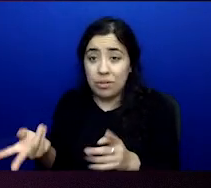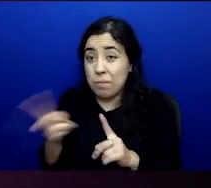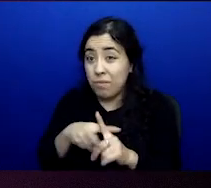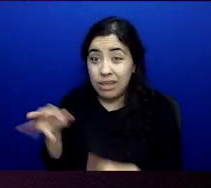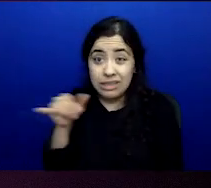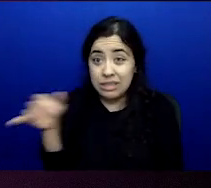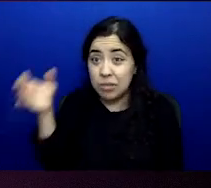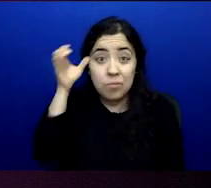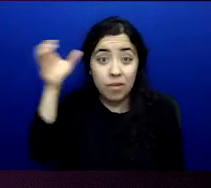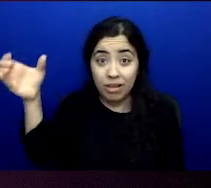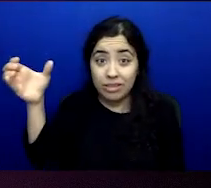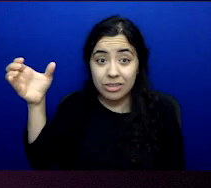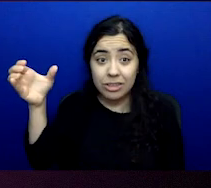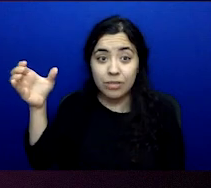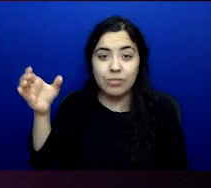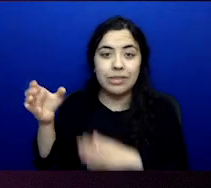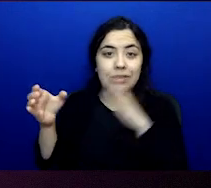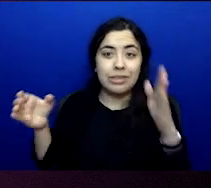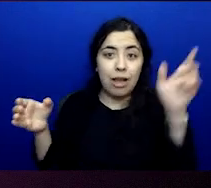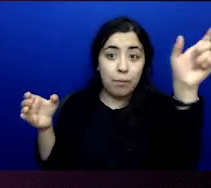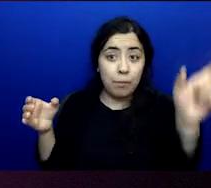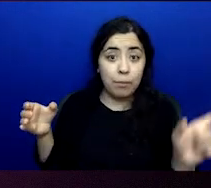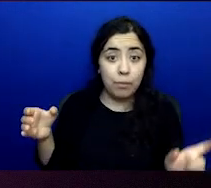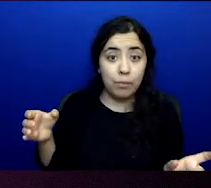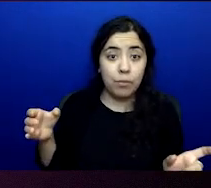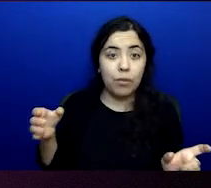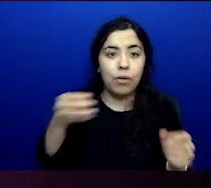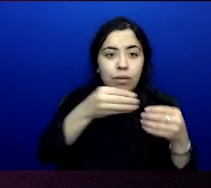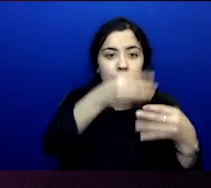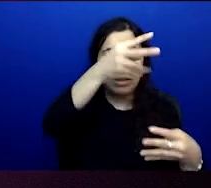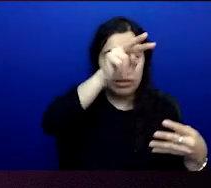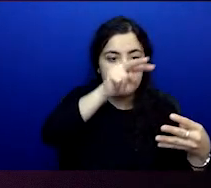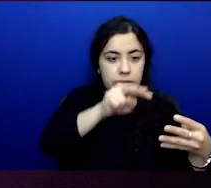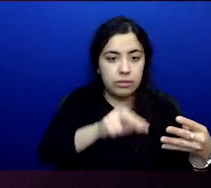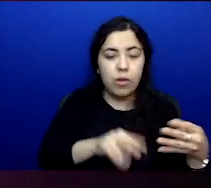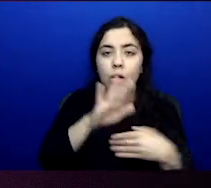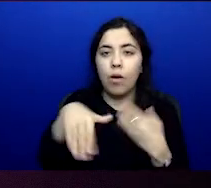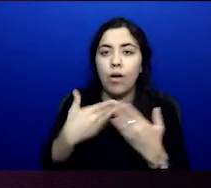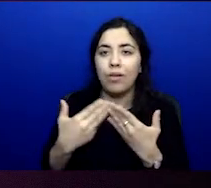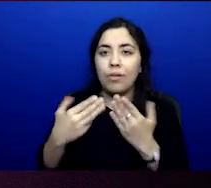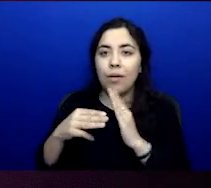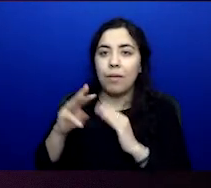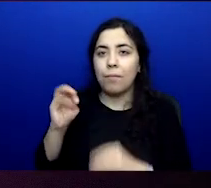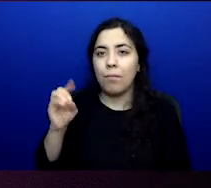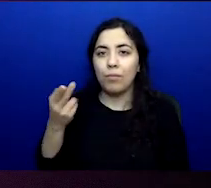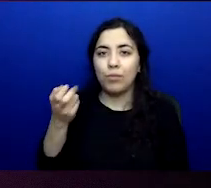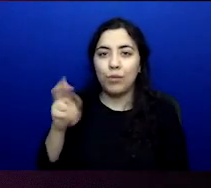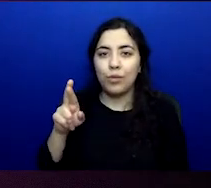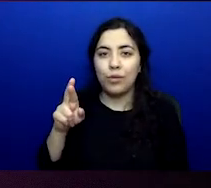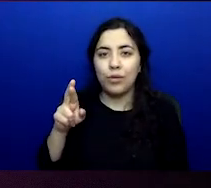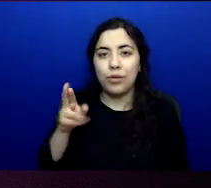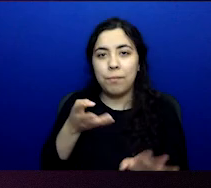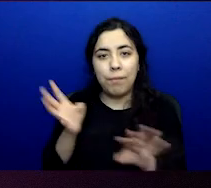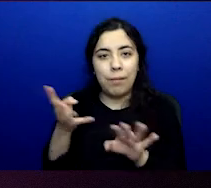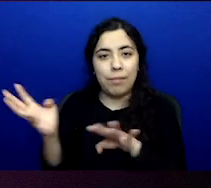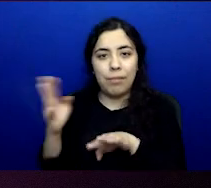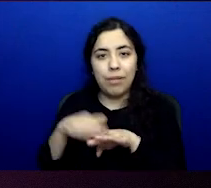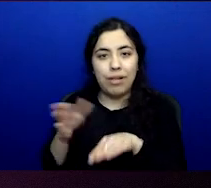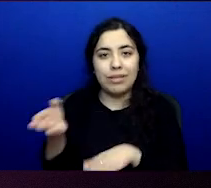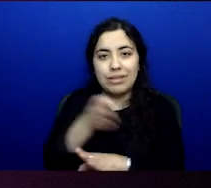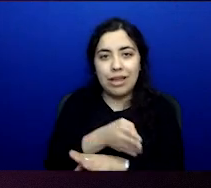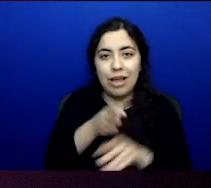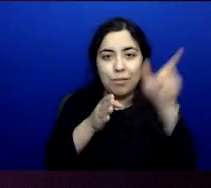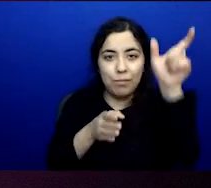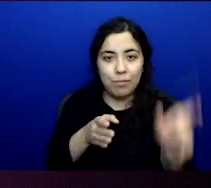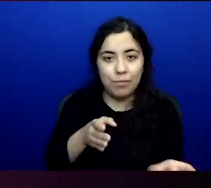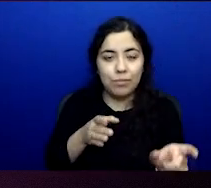concept where on the sidebar here we had lists out all the modular pipelines as a nested list on the sidebar. And then we